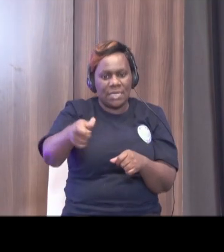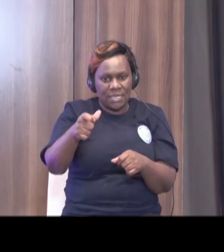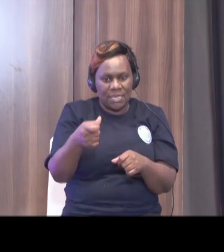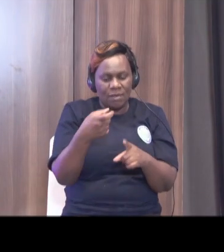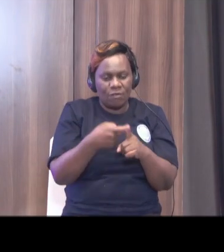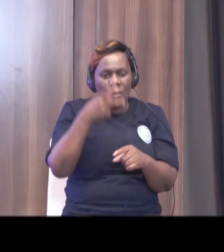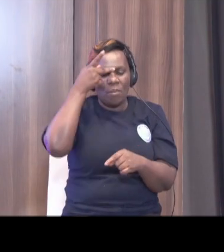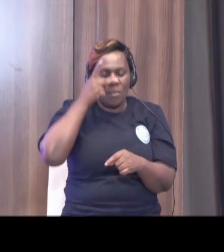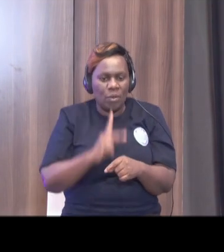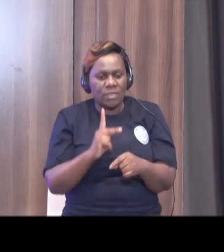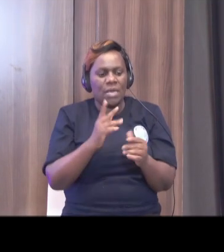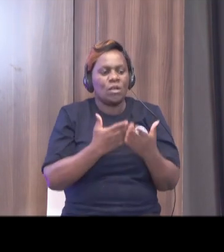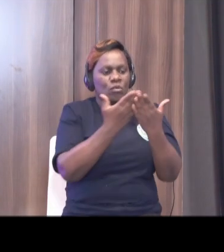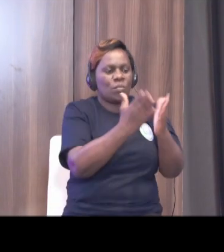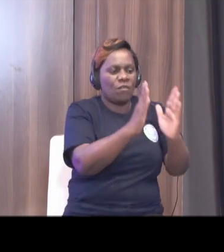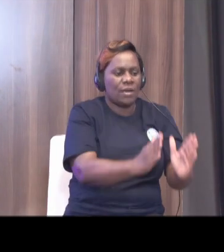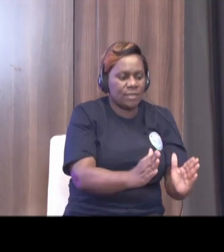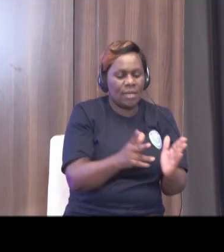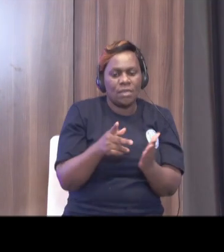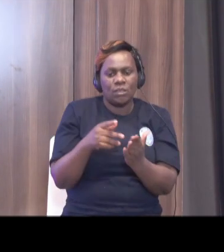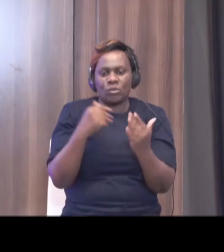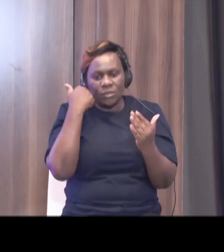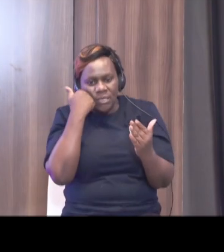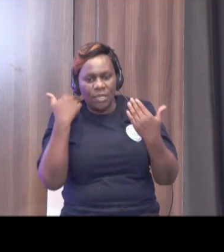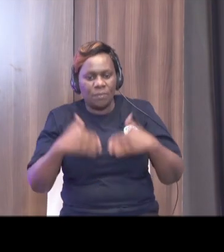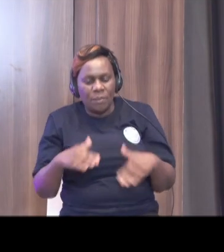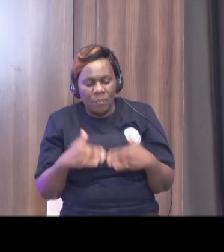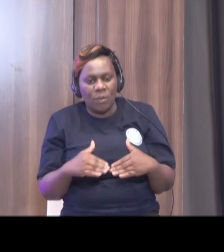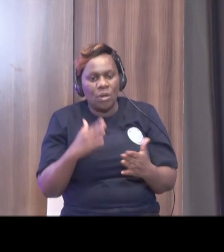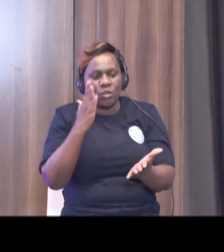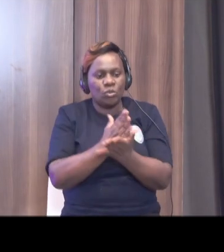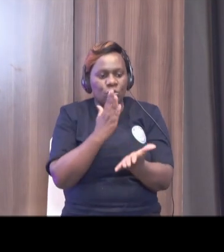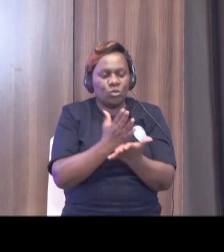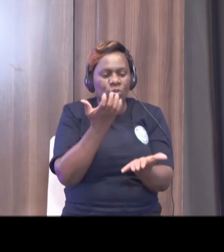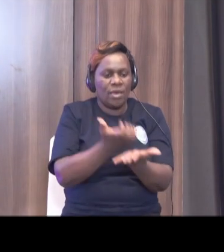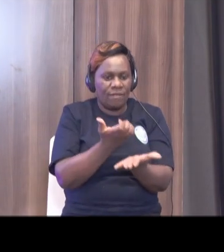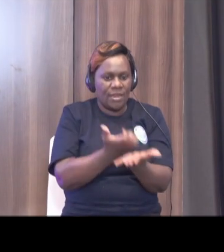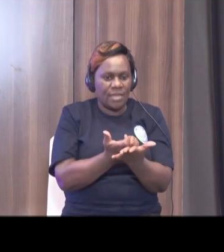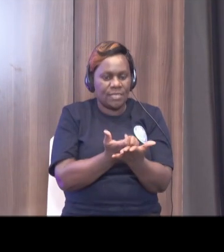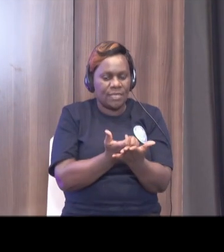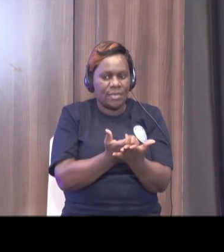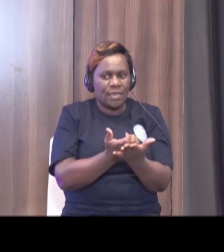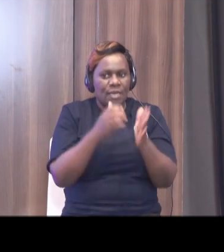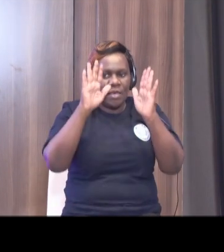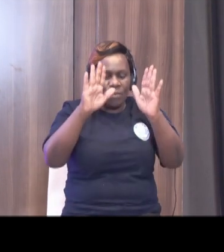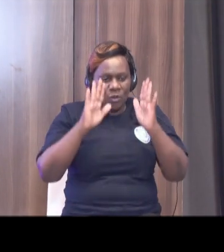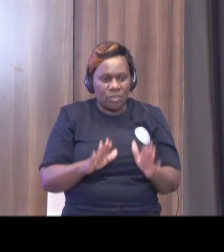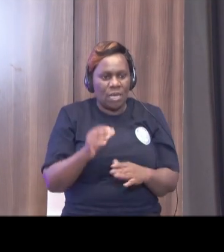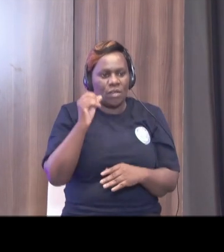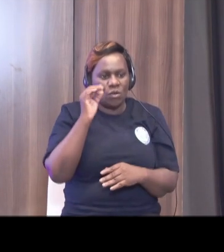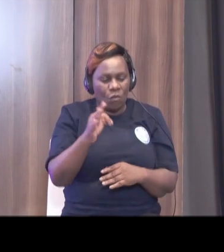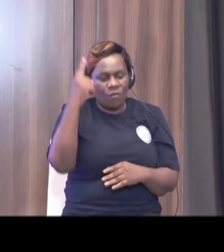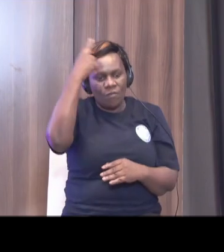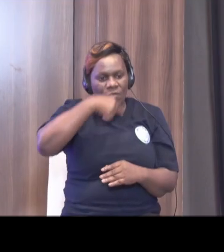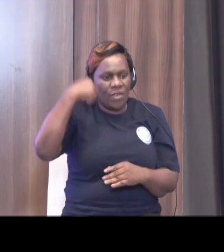from policy to provider to patients. The real-world evidence, the importance of the